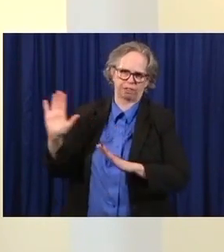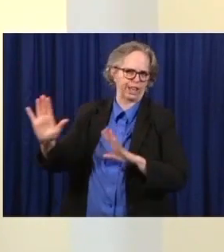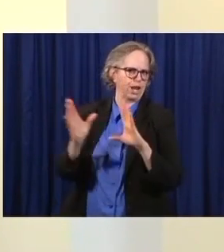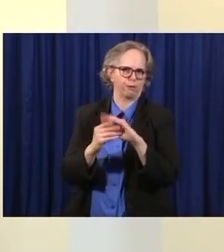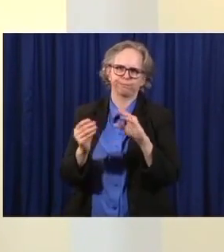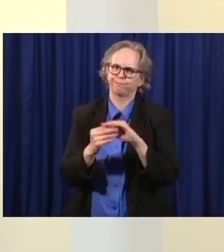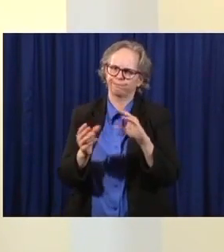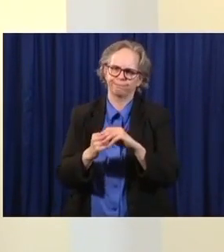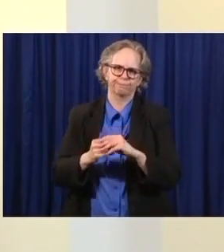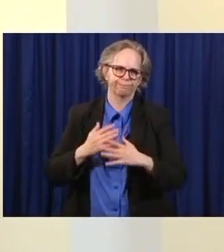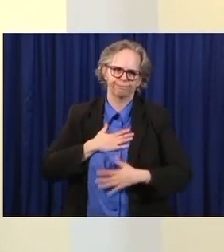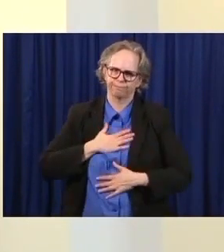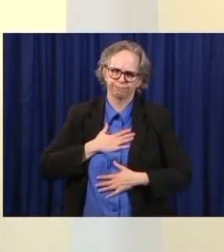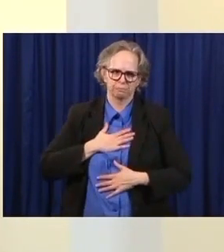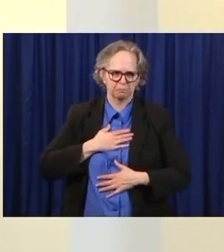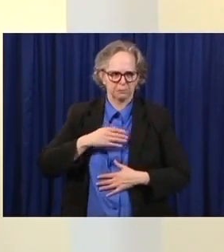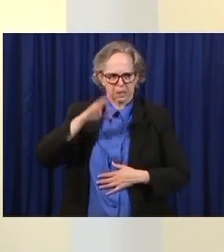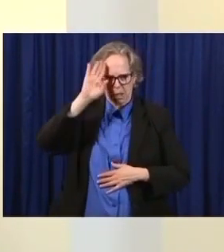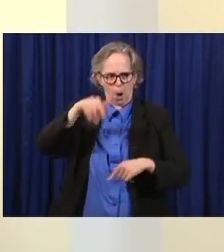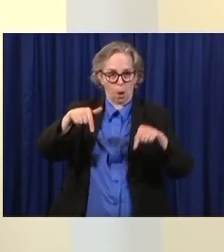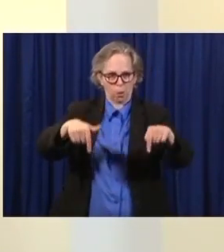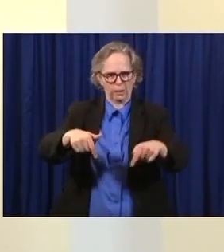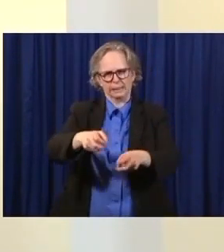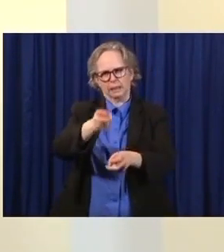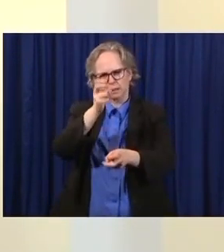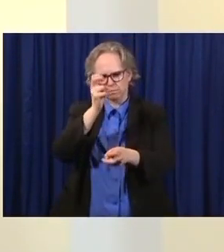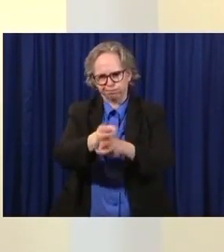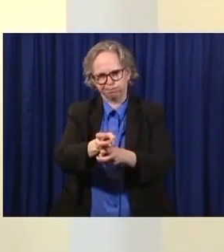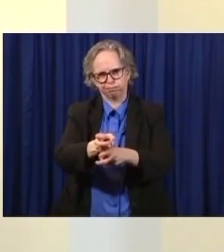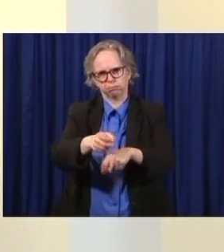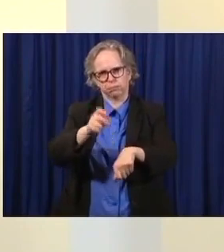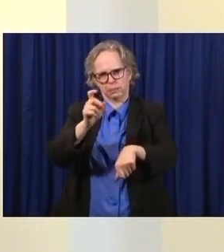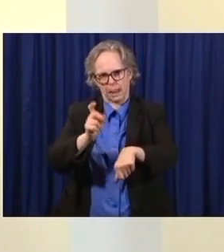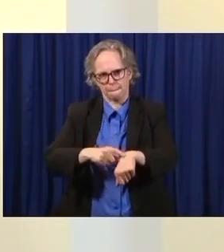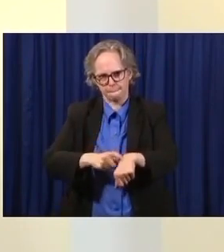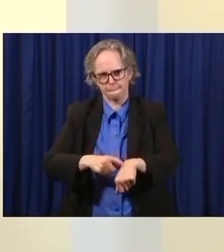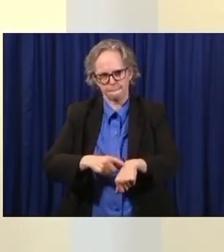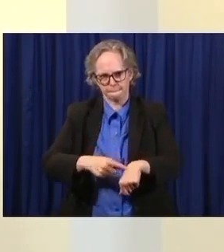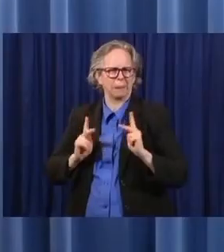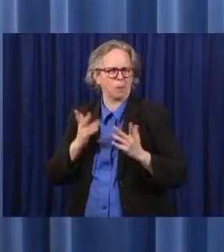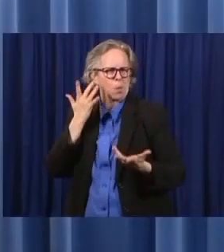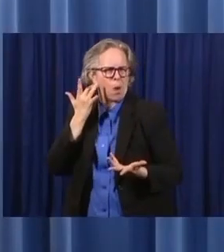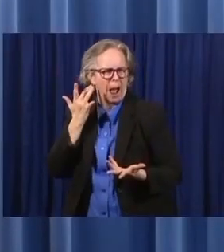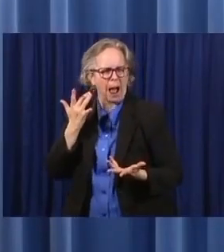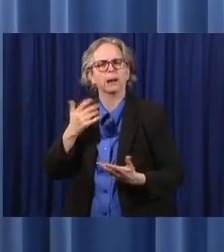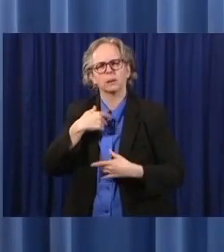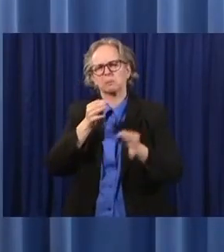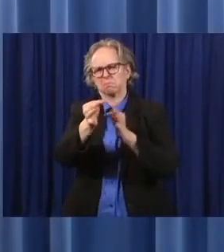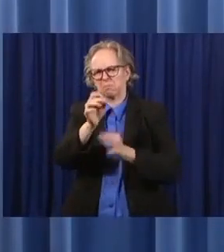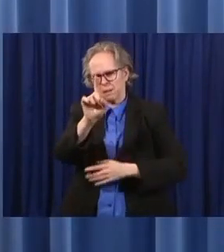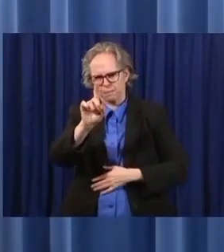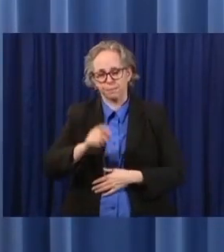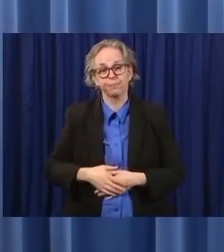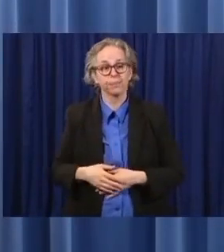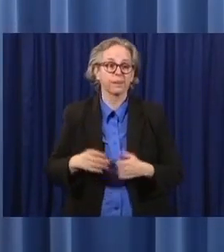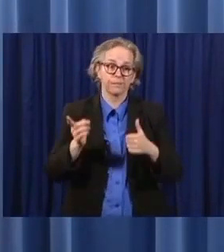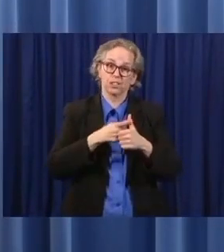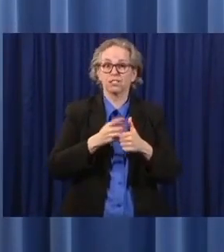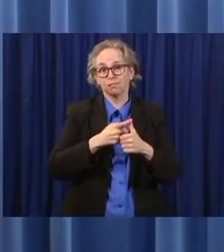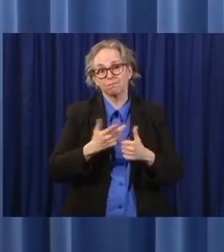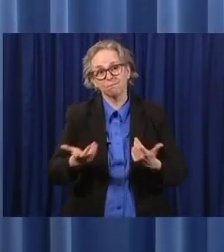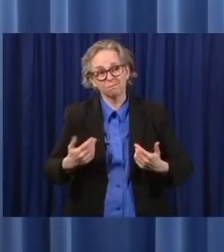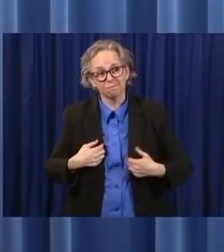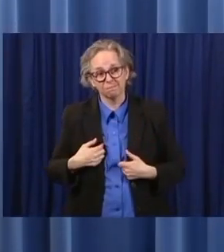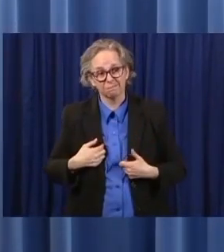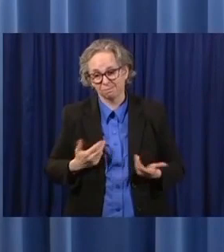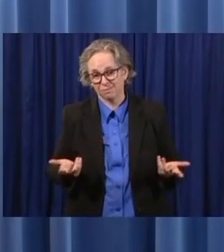Union Township, would immediately make all health orders advisories instead of mandatory unless approved by lawmakers, and it would also